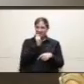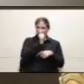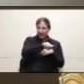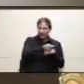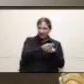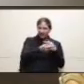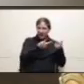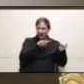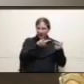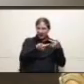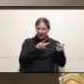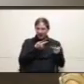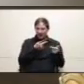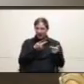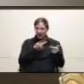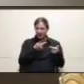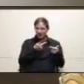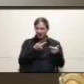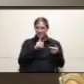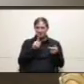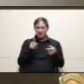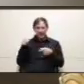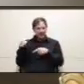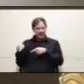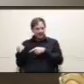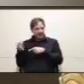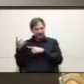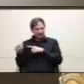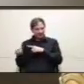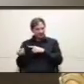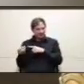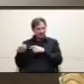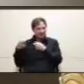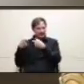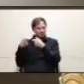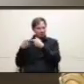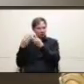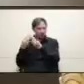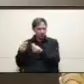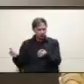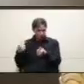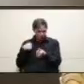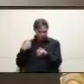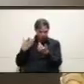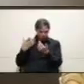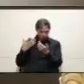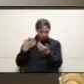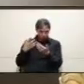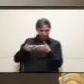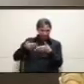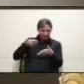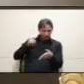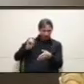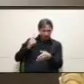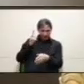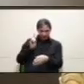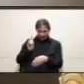on legal engagements as opposed to having an alternative dispute resolution. So have you ever engaged in that process? If so, how far are you with that